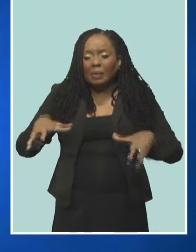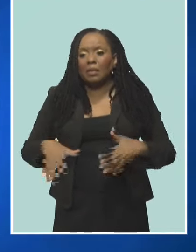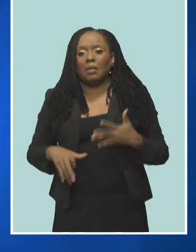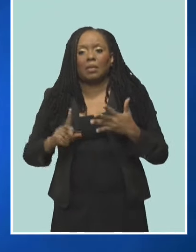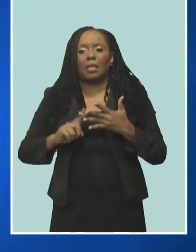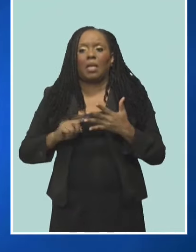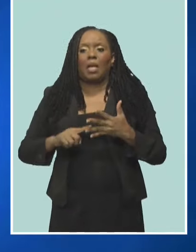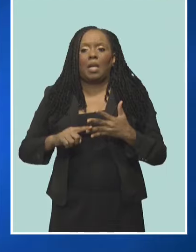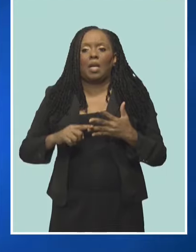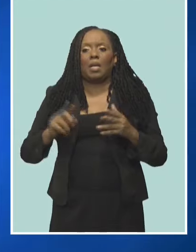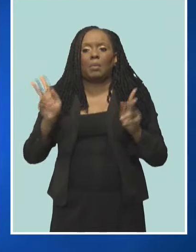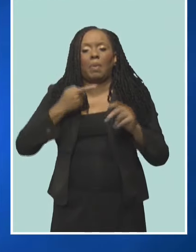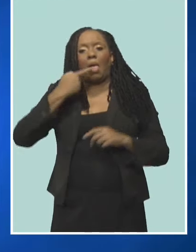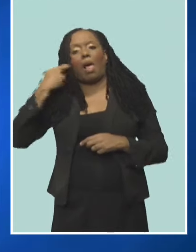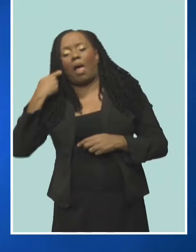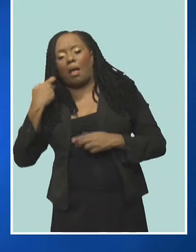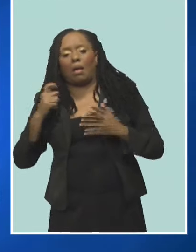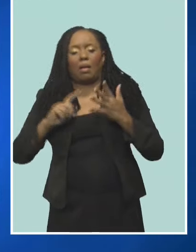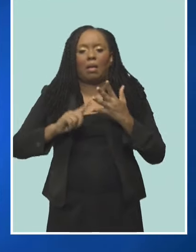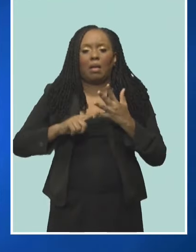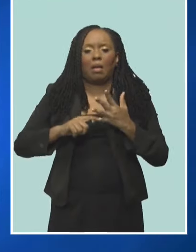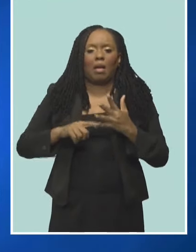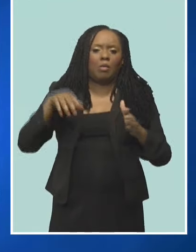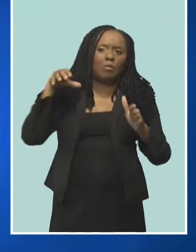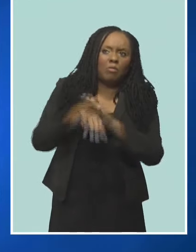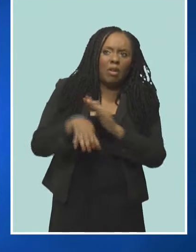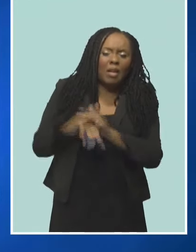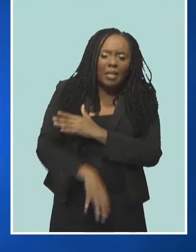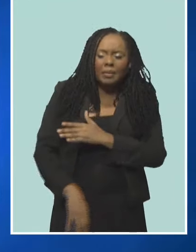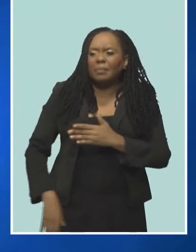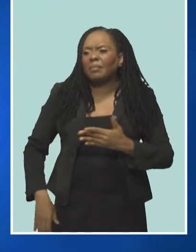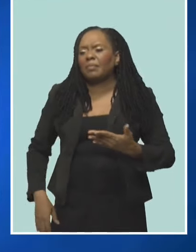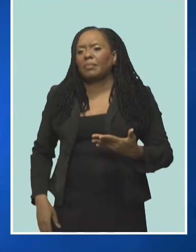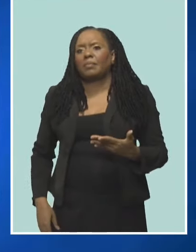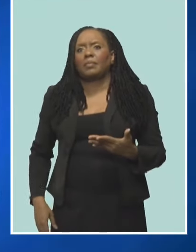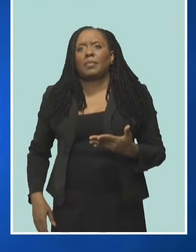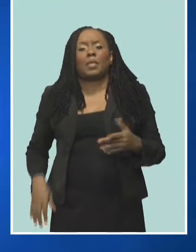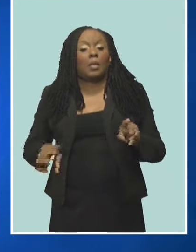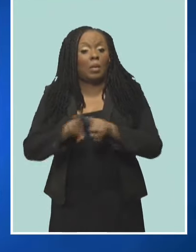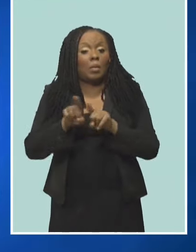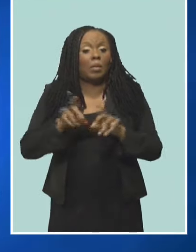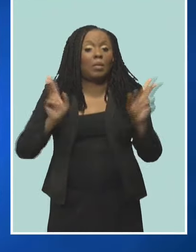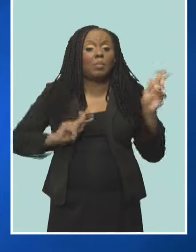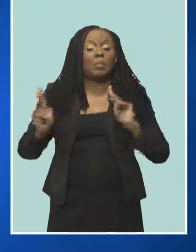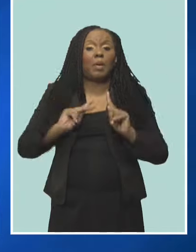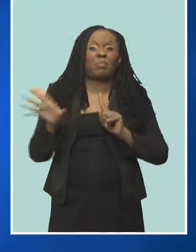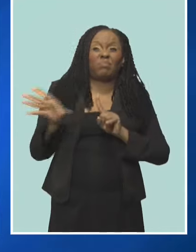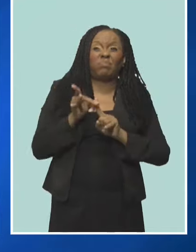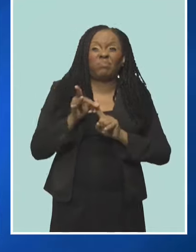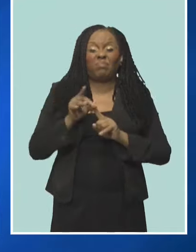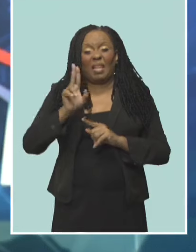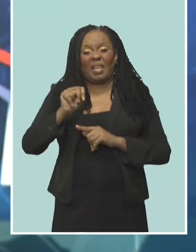crimes, recidivism, and the number of persons affected by NCDs in our society.